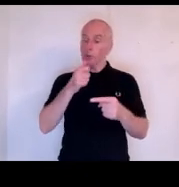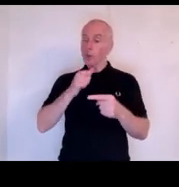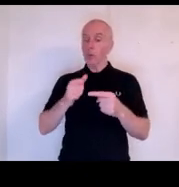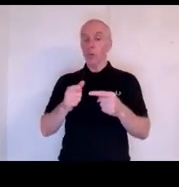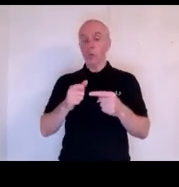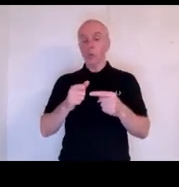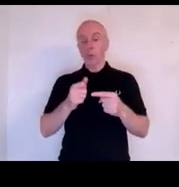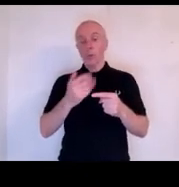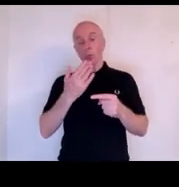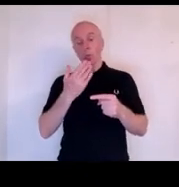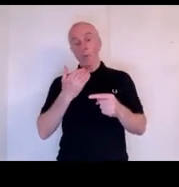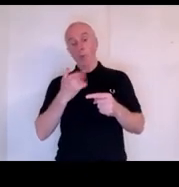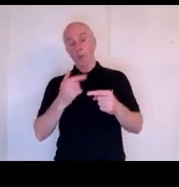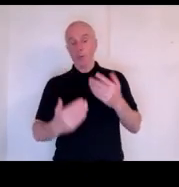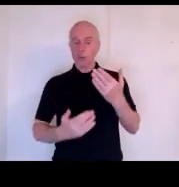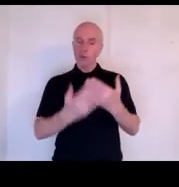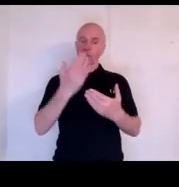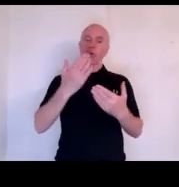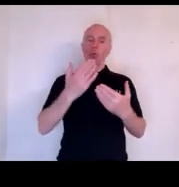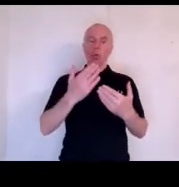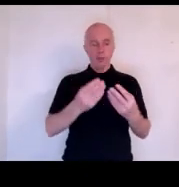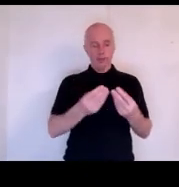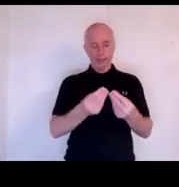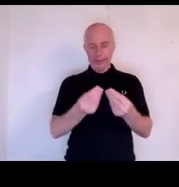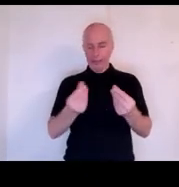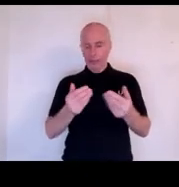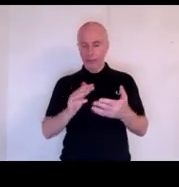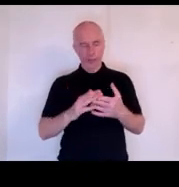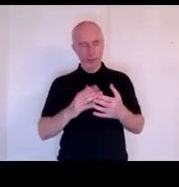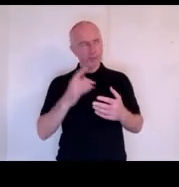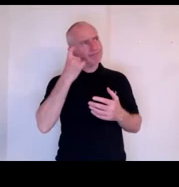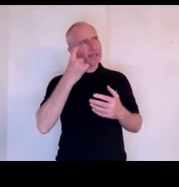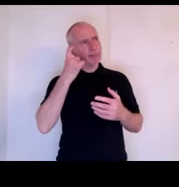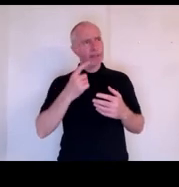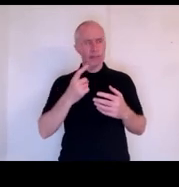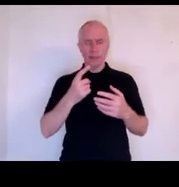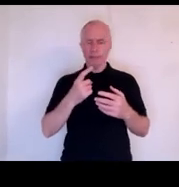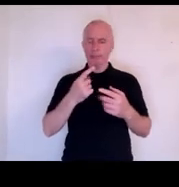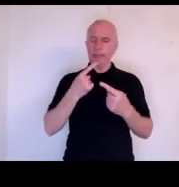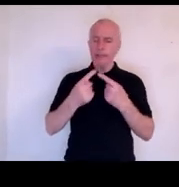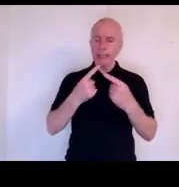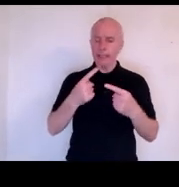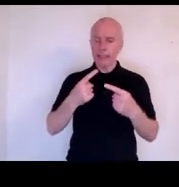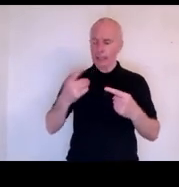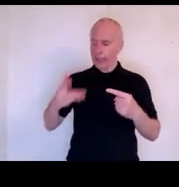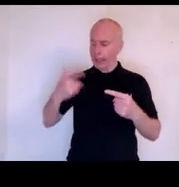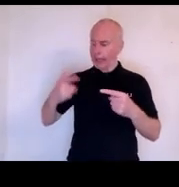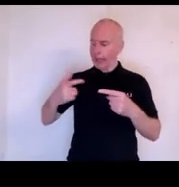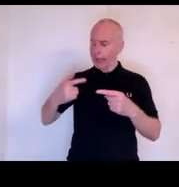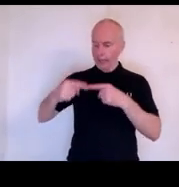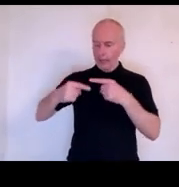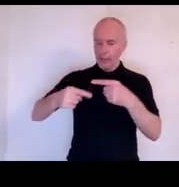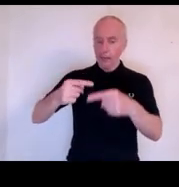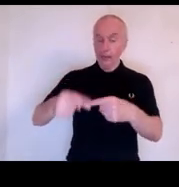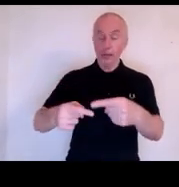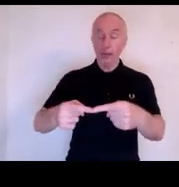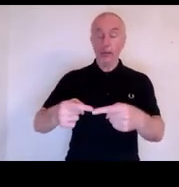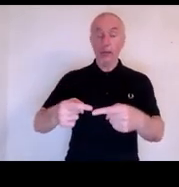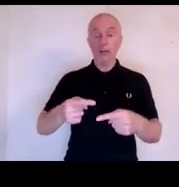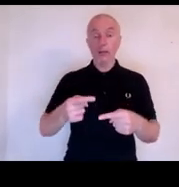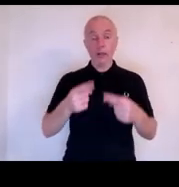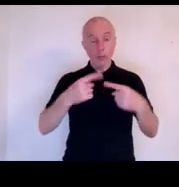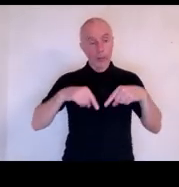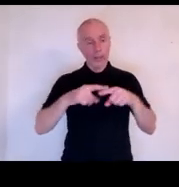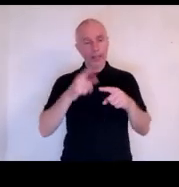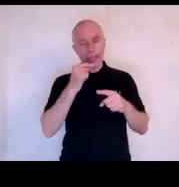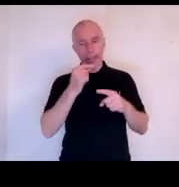we have to start looking at the nuclear data life cycle to start to collect the data that will allow us to accurately model the fuel to